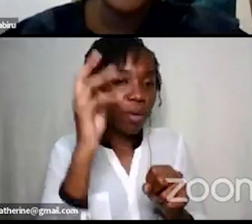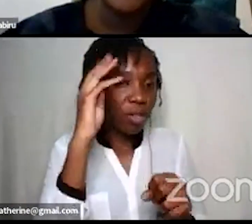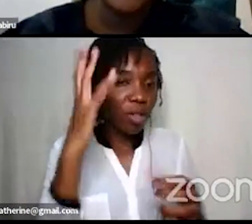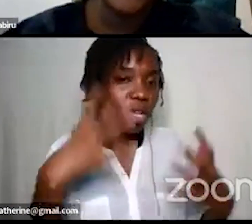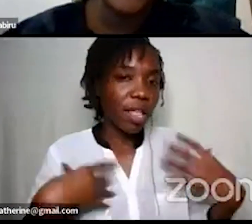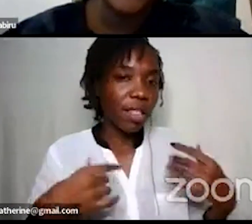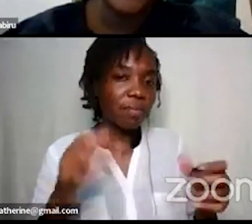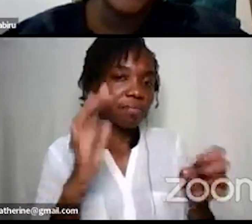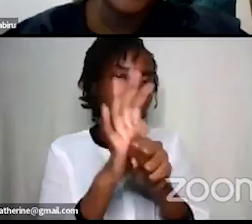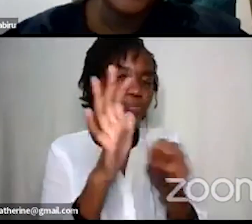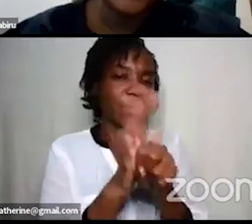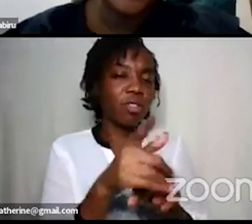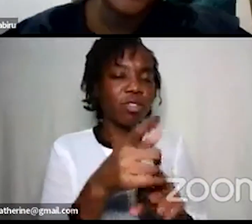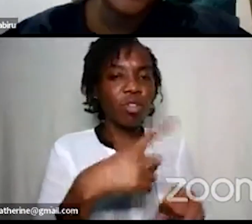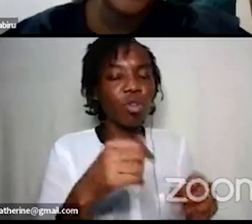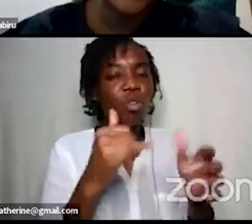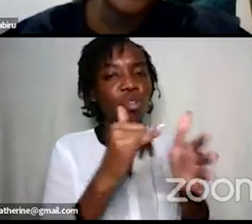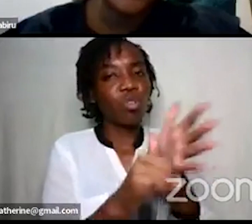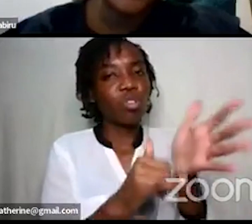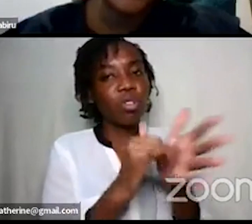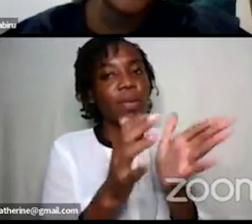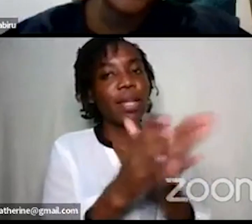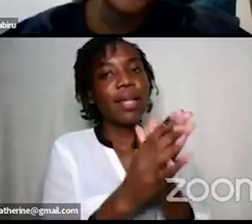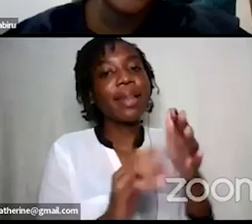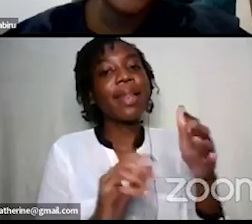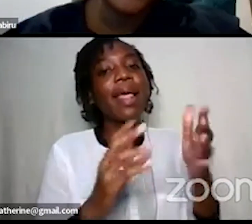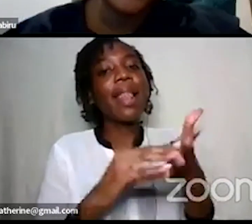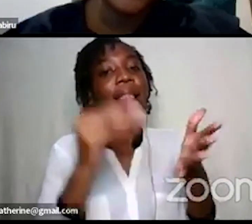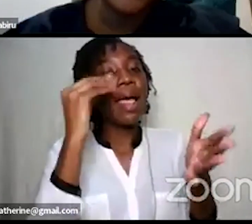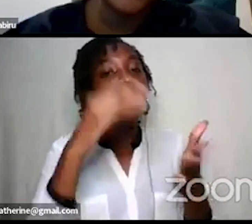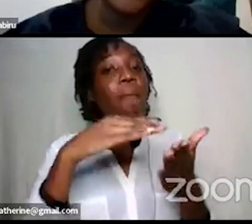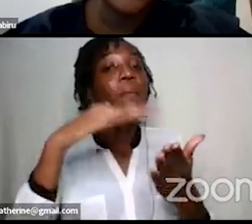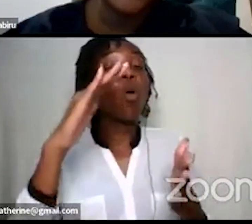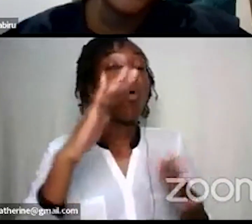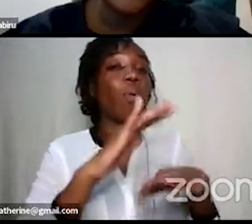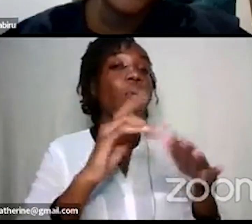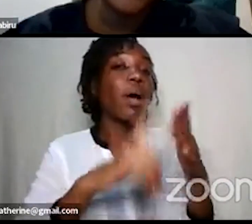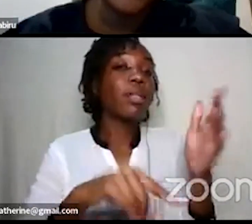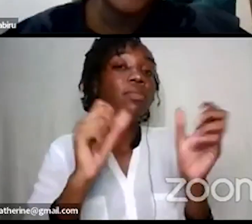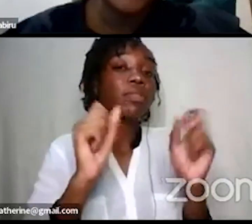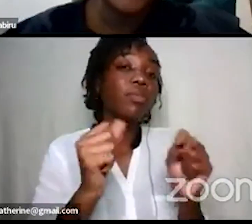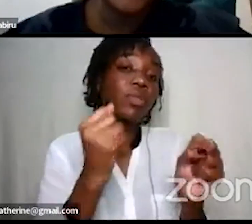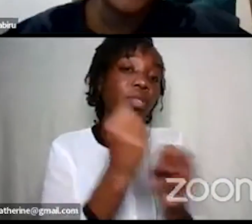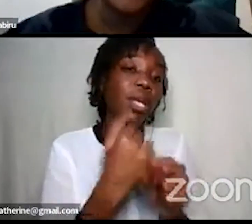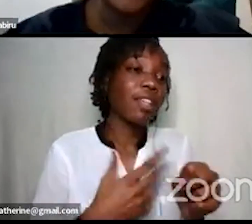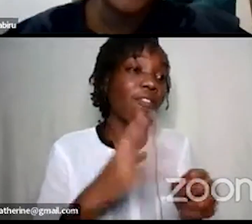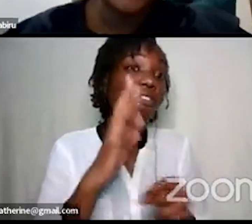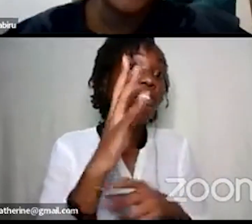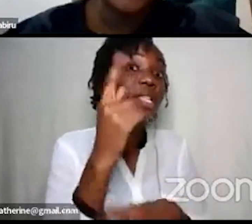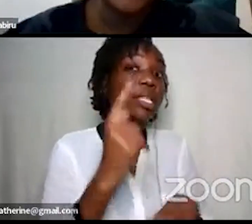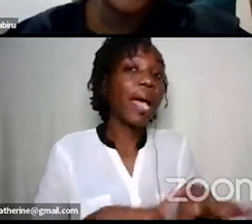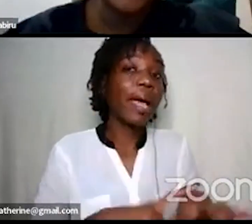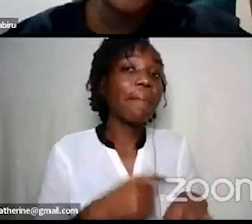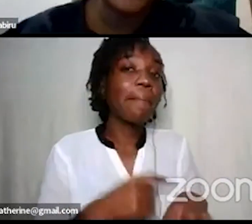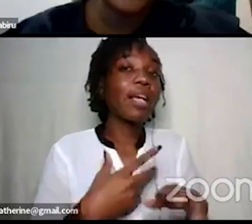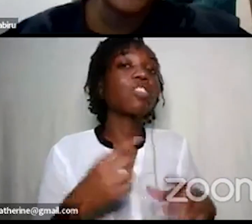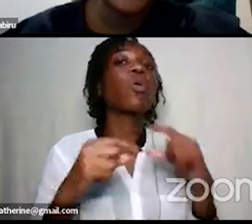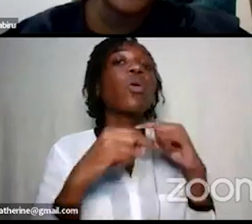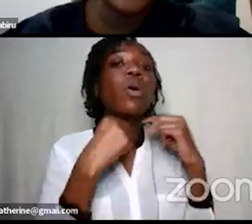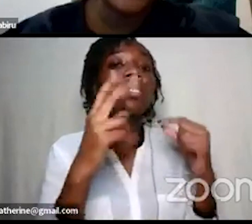our YouTube channel and get to learn more on what you can do. I think this is the 4th time we are hosting Nancy. We have